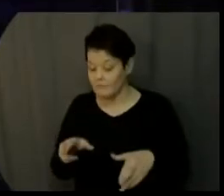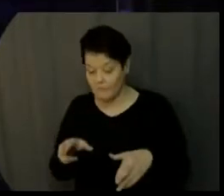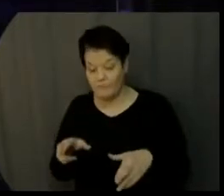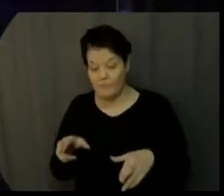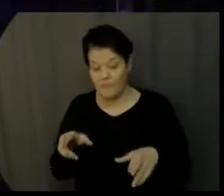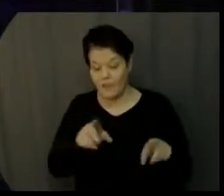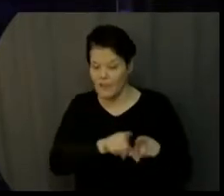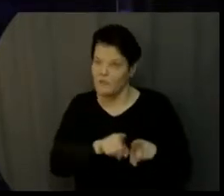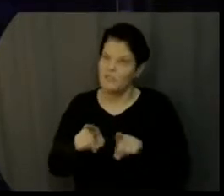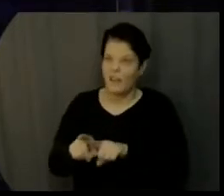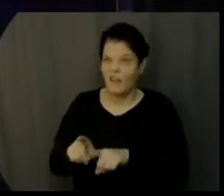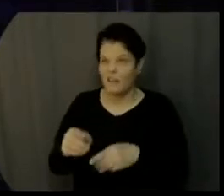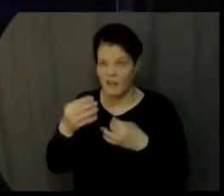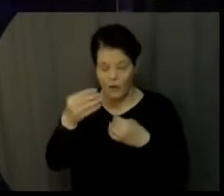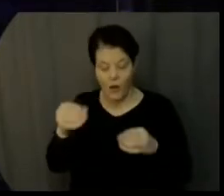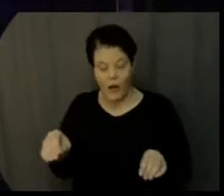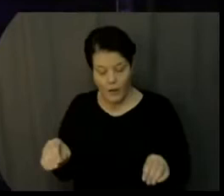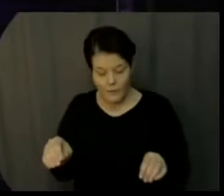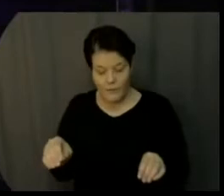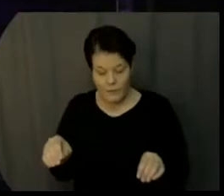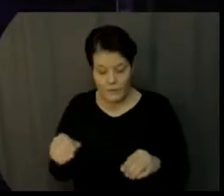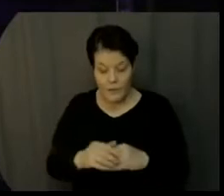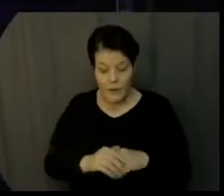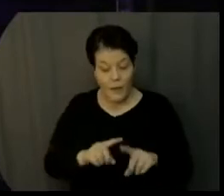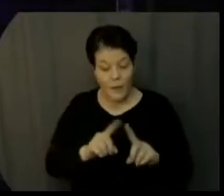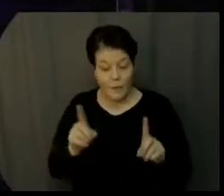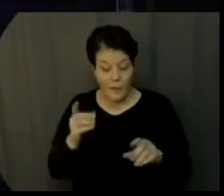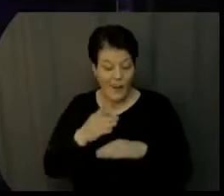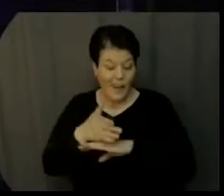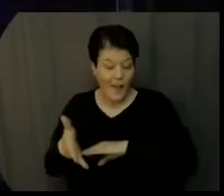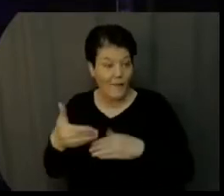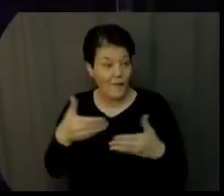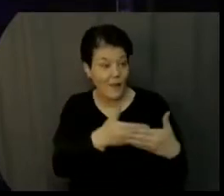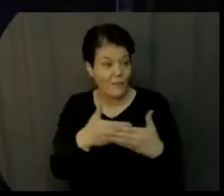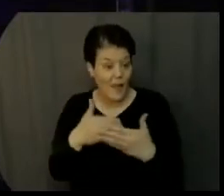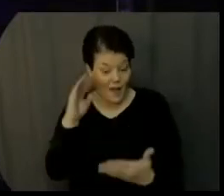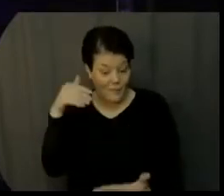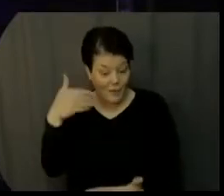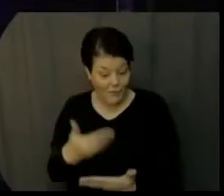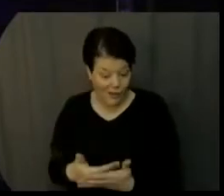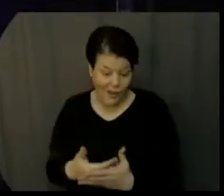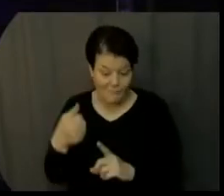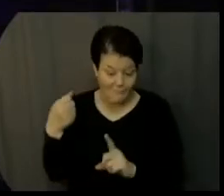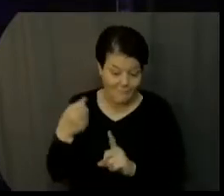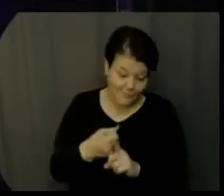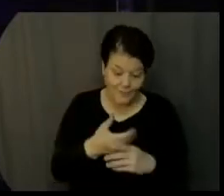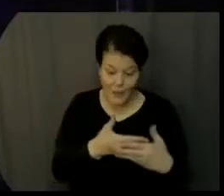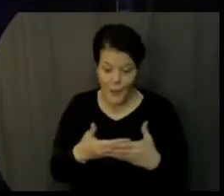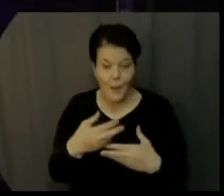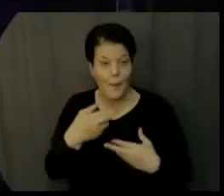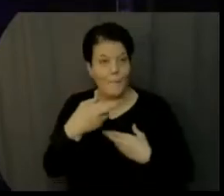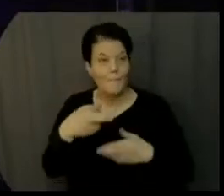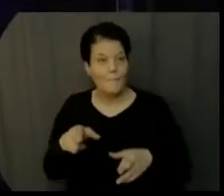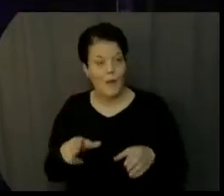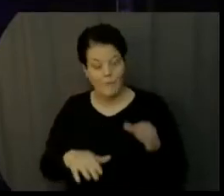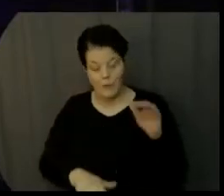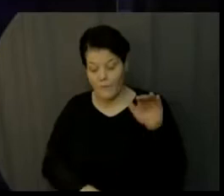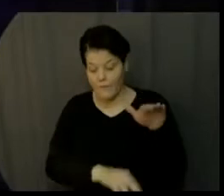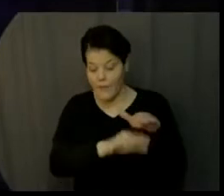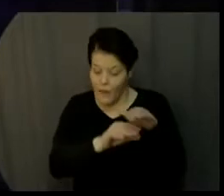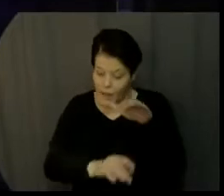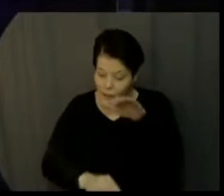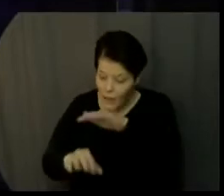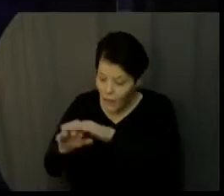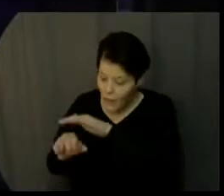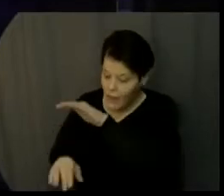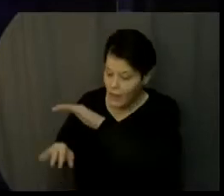crib. We took out the books and put places to store diapers. There are signs when you bring a baby in the household. There